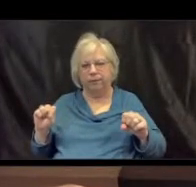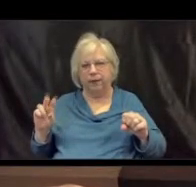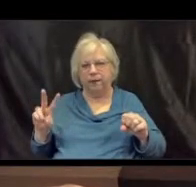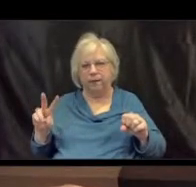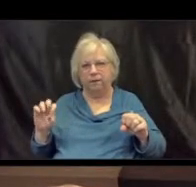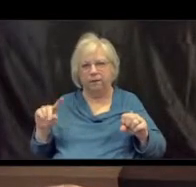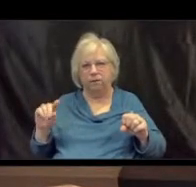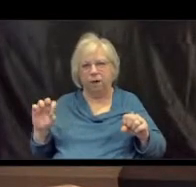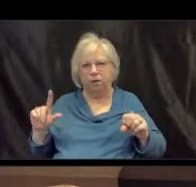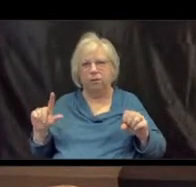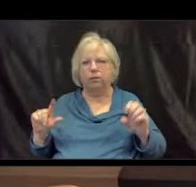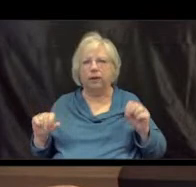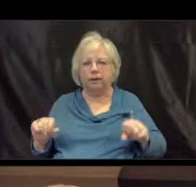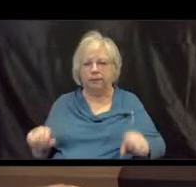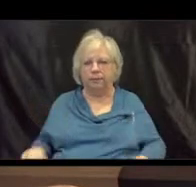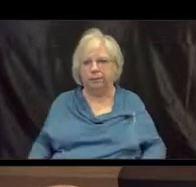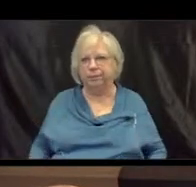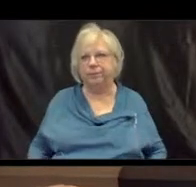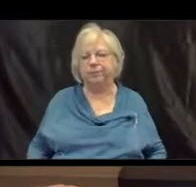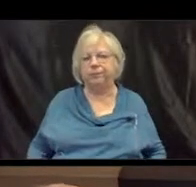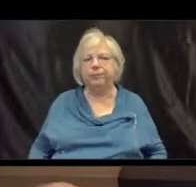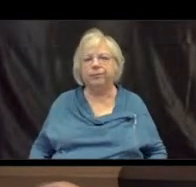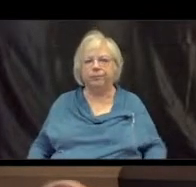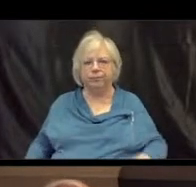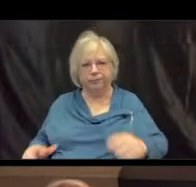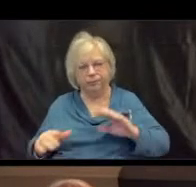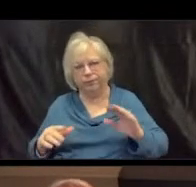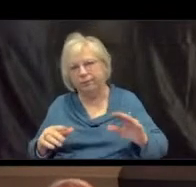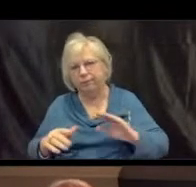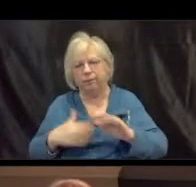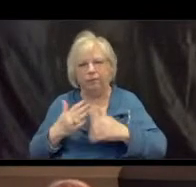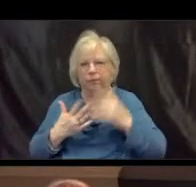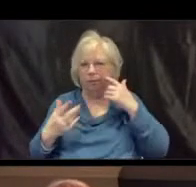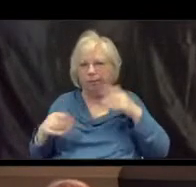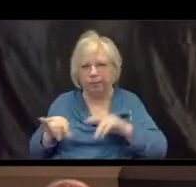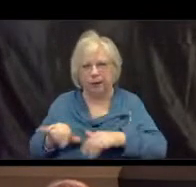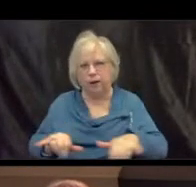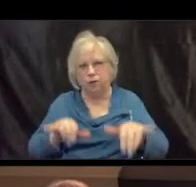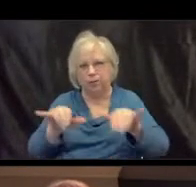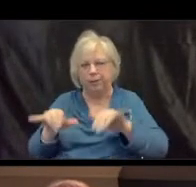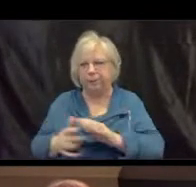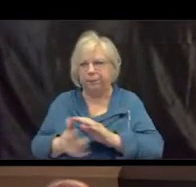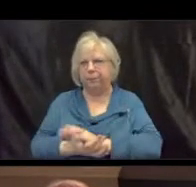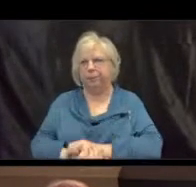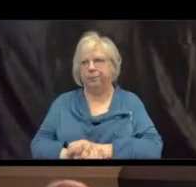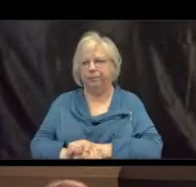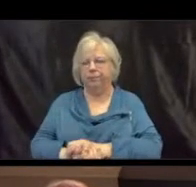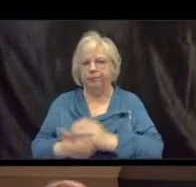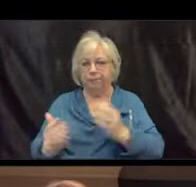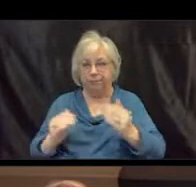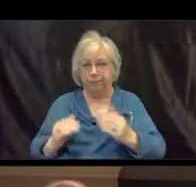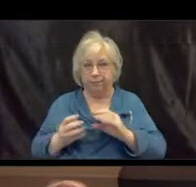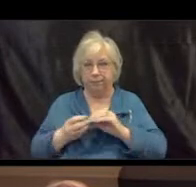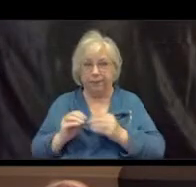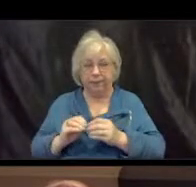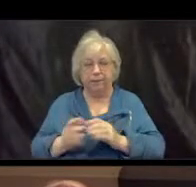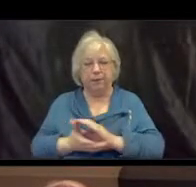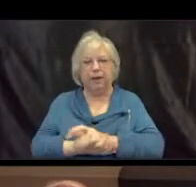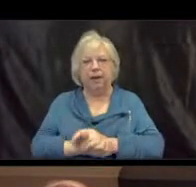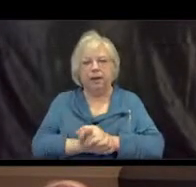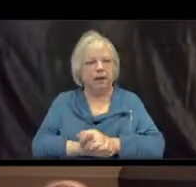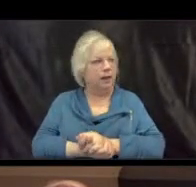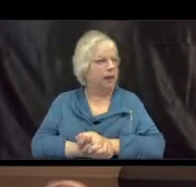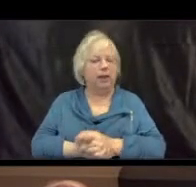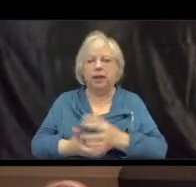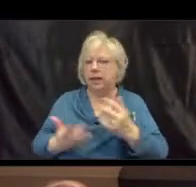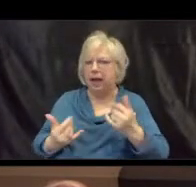Vogel. Yes. Unanimous, approved. Next item? Thank you. Now you'll need